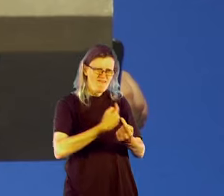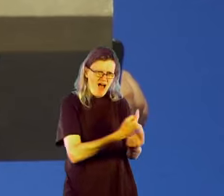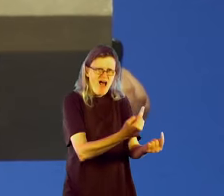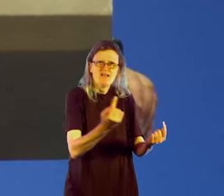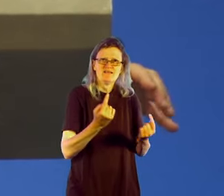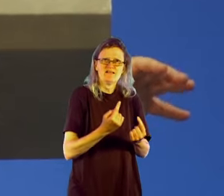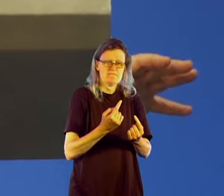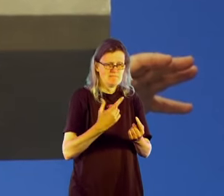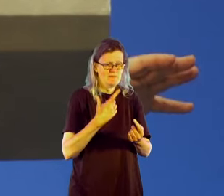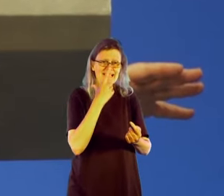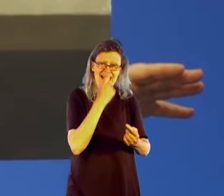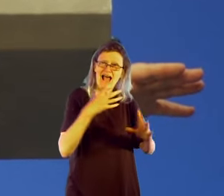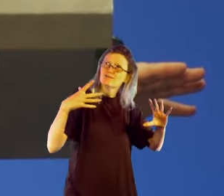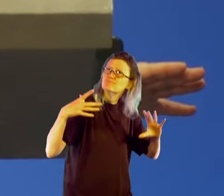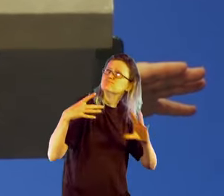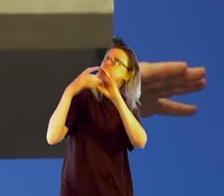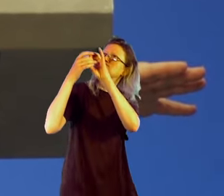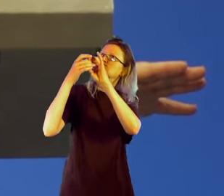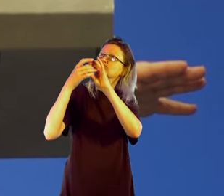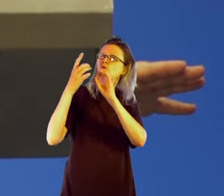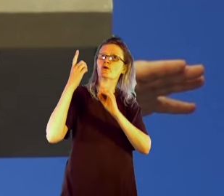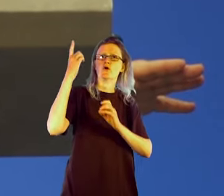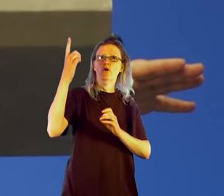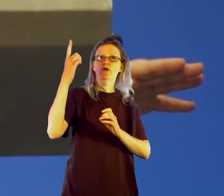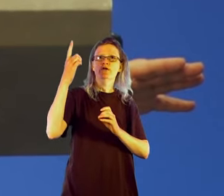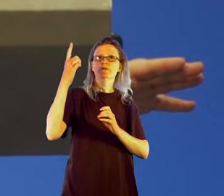our reconciliation with God.